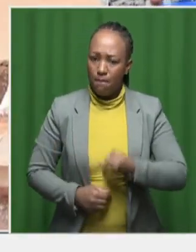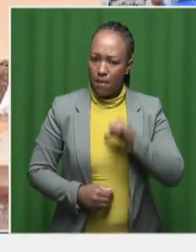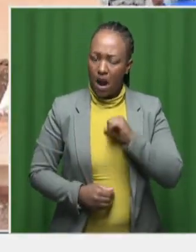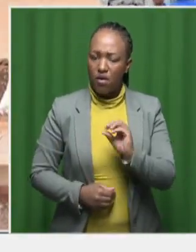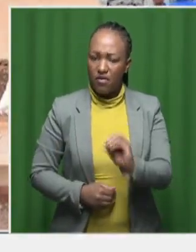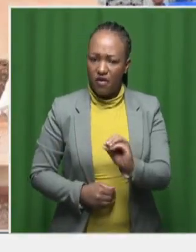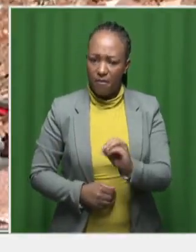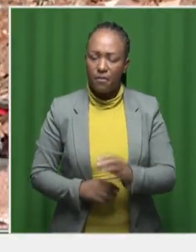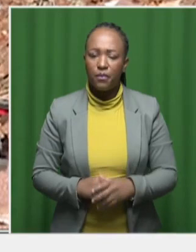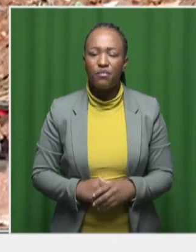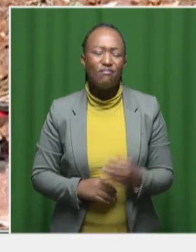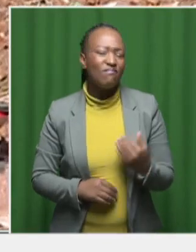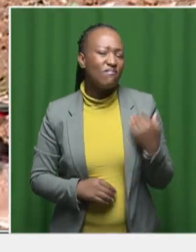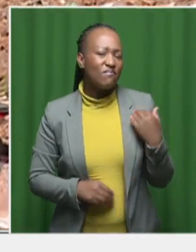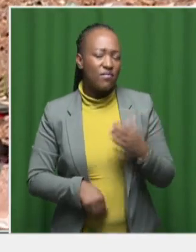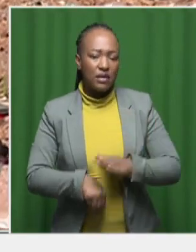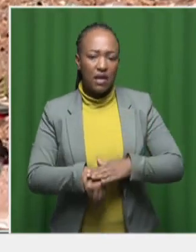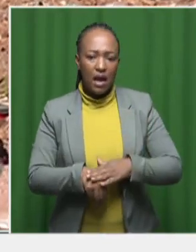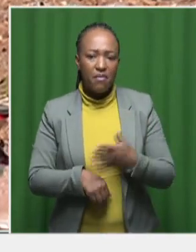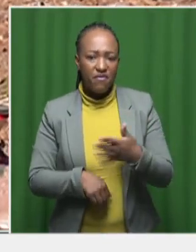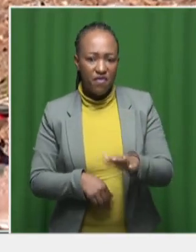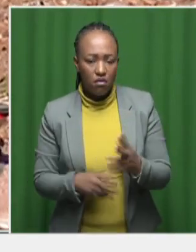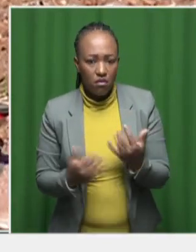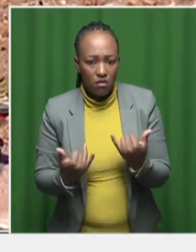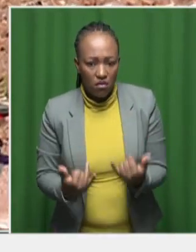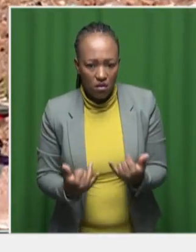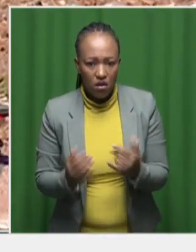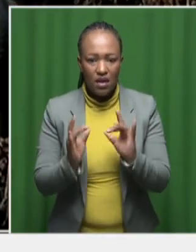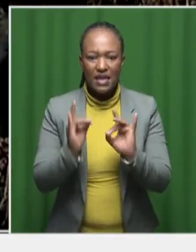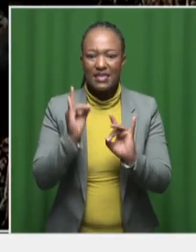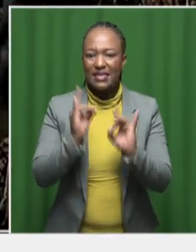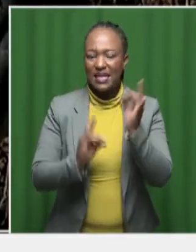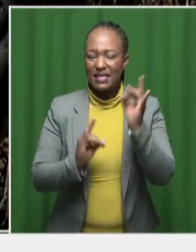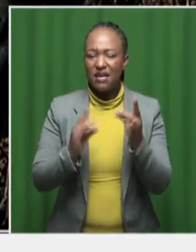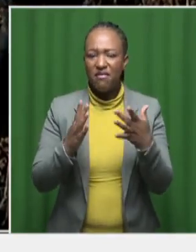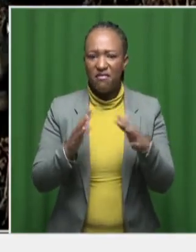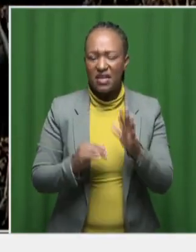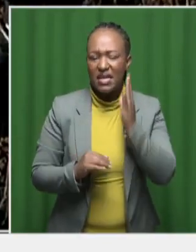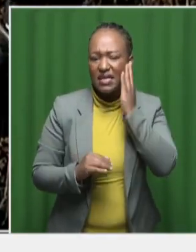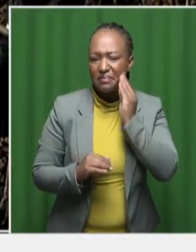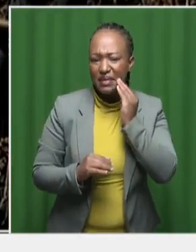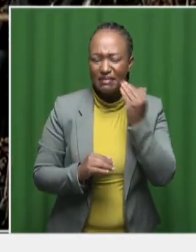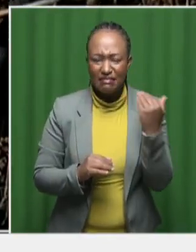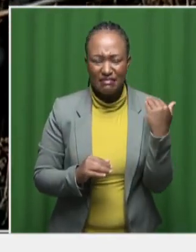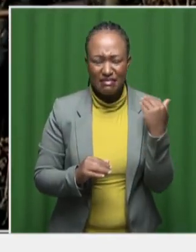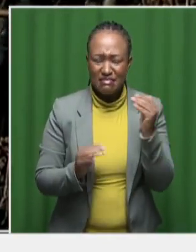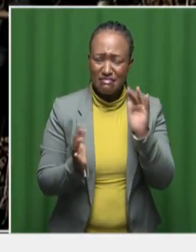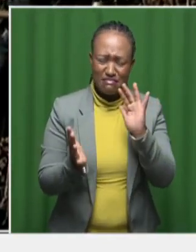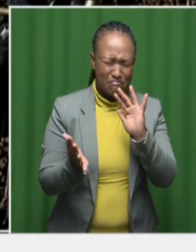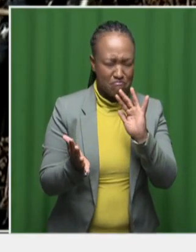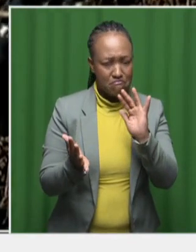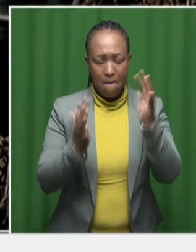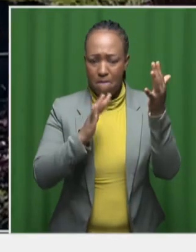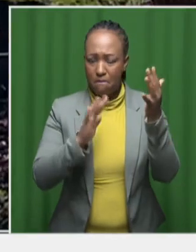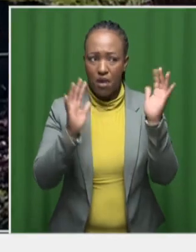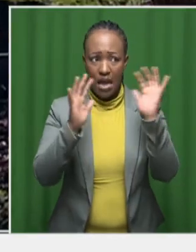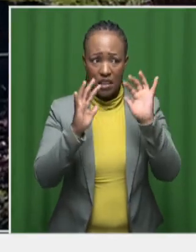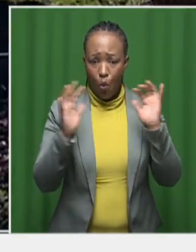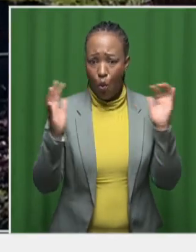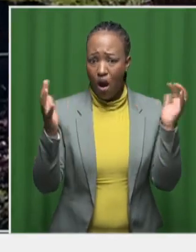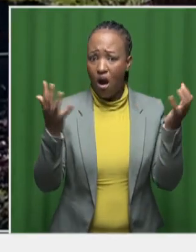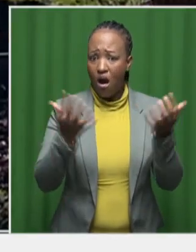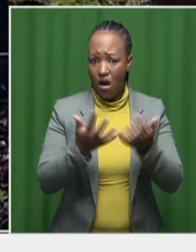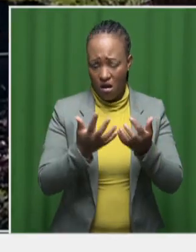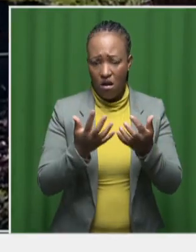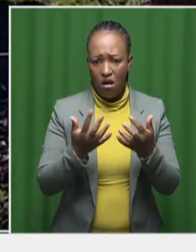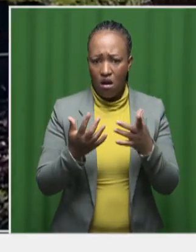period of which we are, most of the cities which have experienced such disasters in the world, they